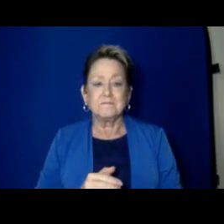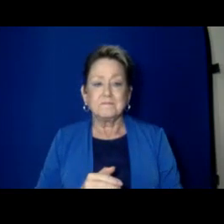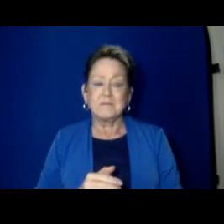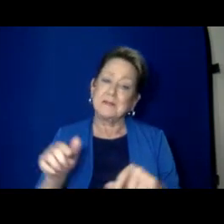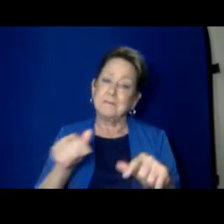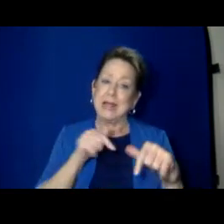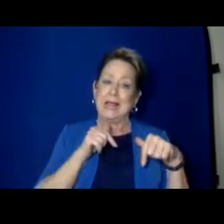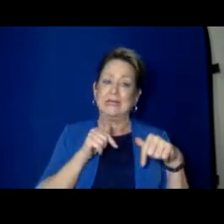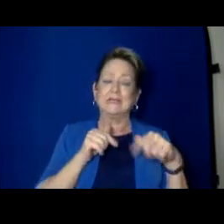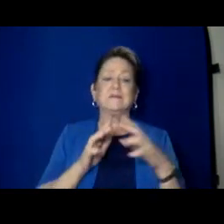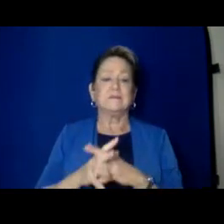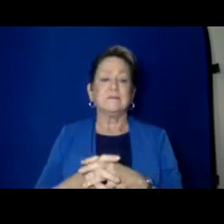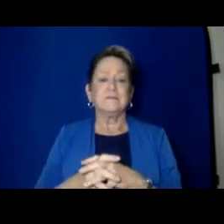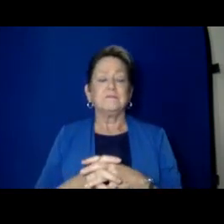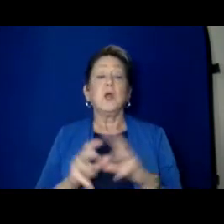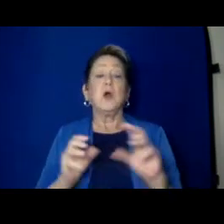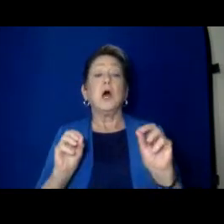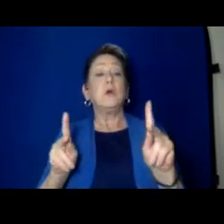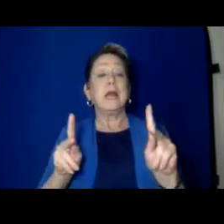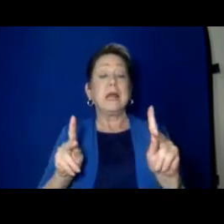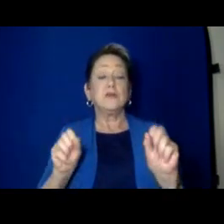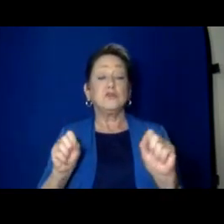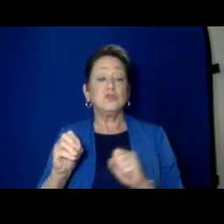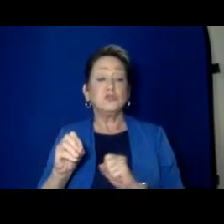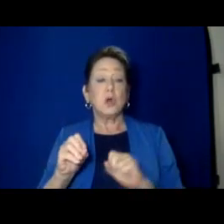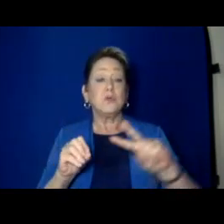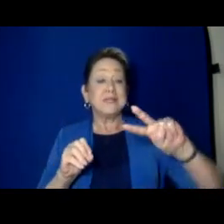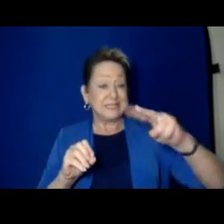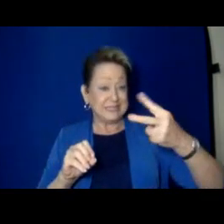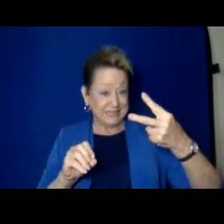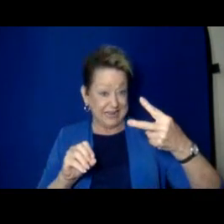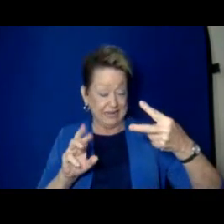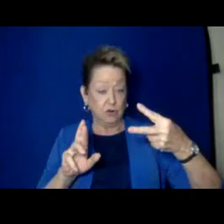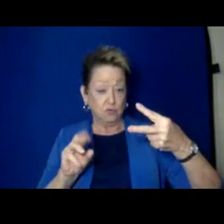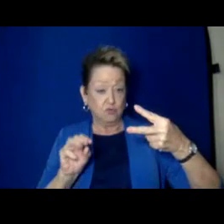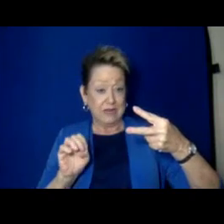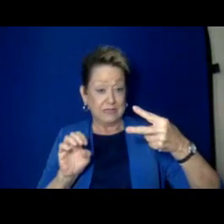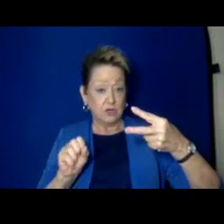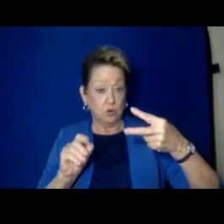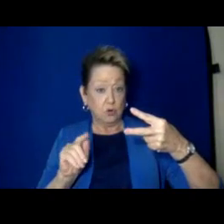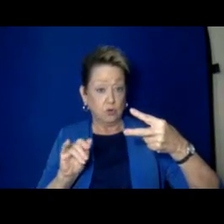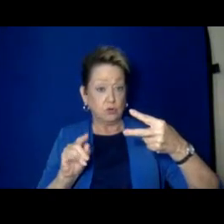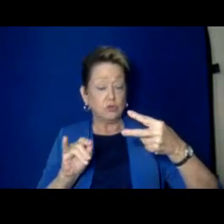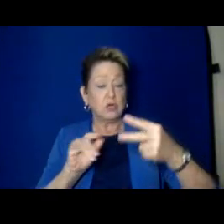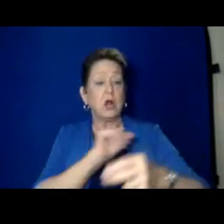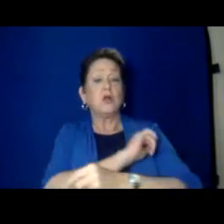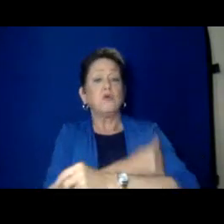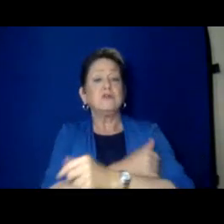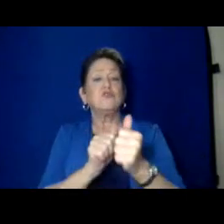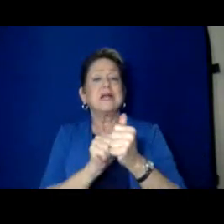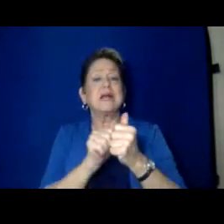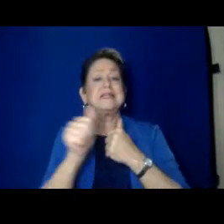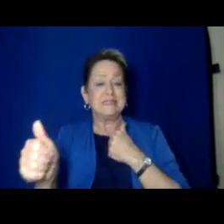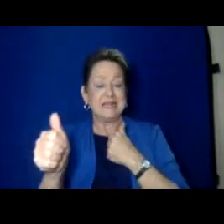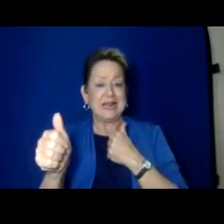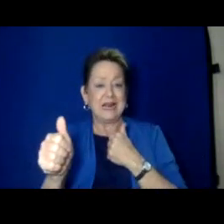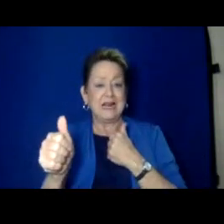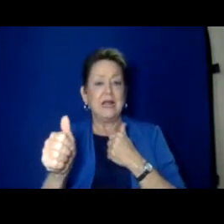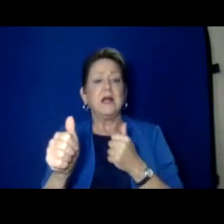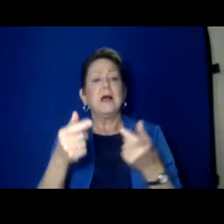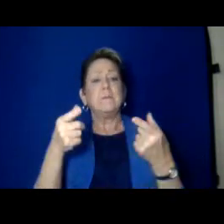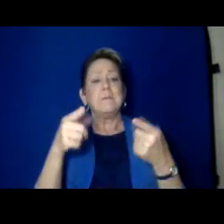back to this resolution. Okay, so the second resolution that I have is an authorization to extend and amend the agreement